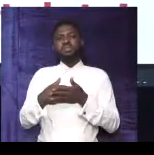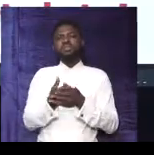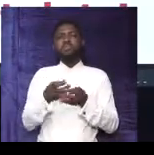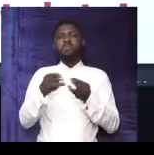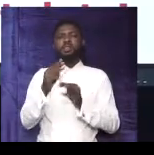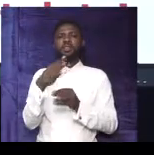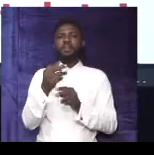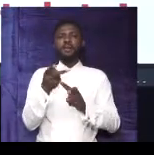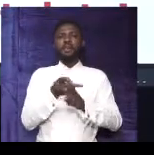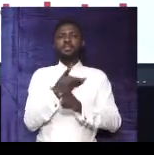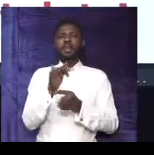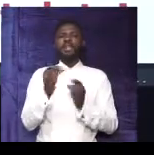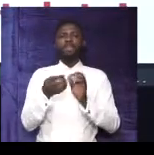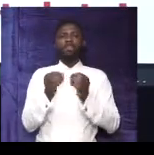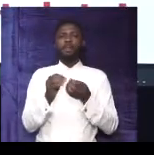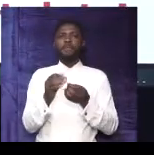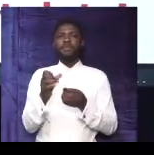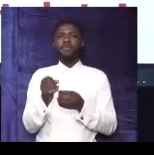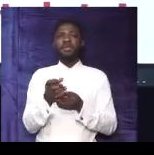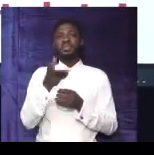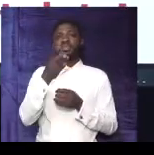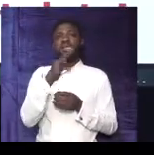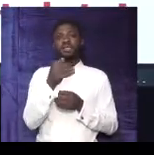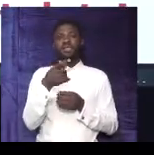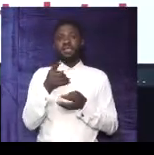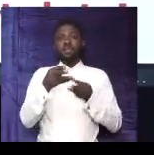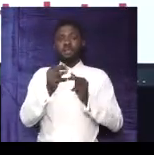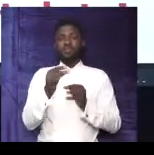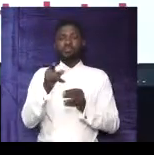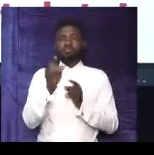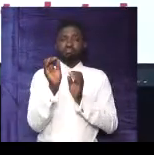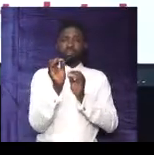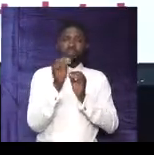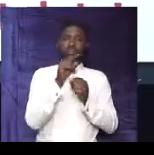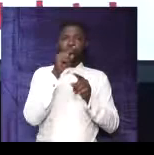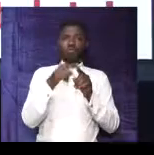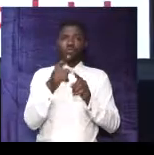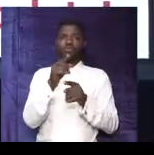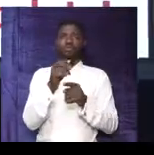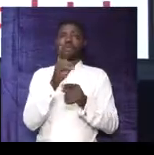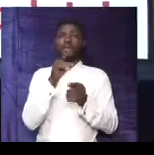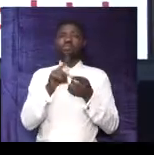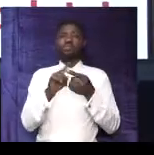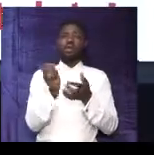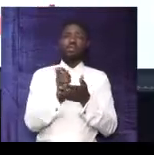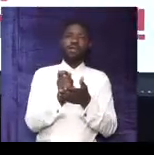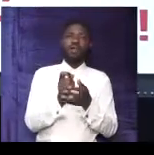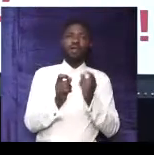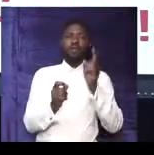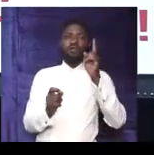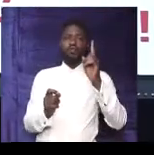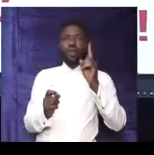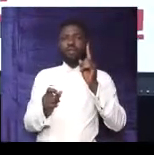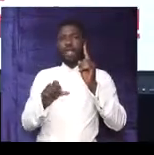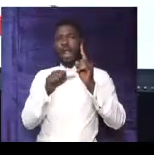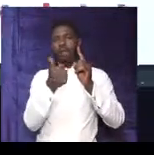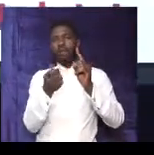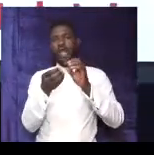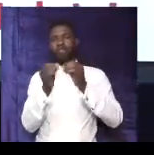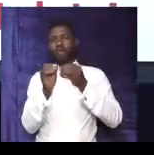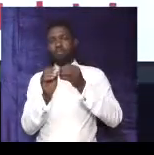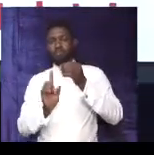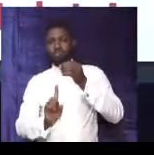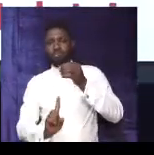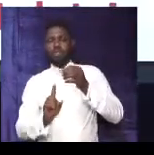of multiplying numbers. I mean, there's this method we are taught where you have to write one another number